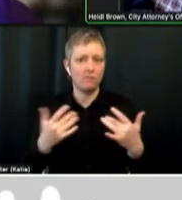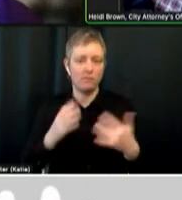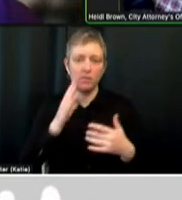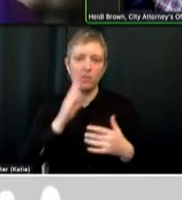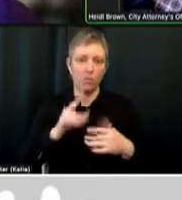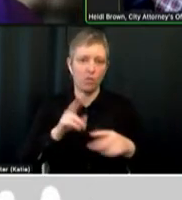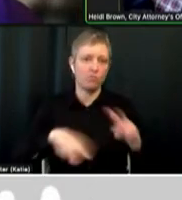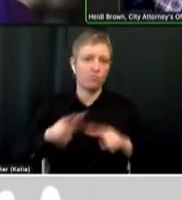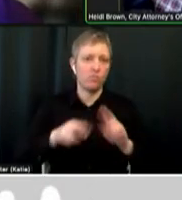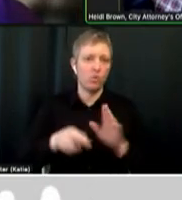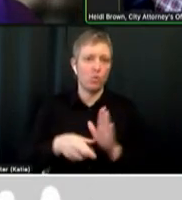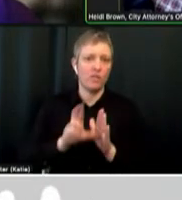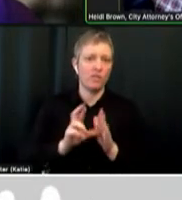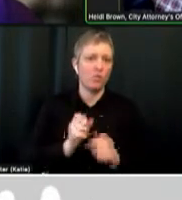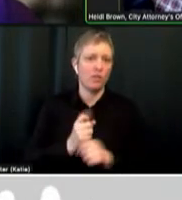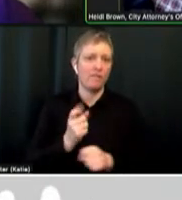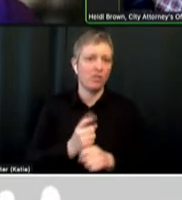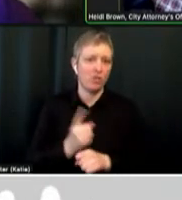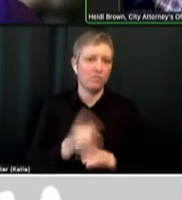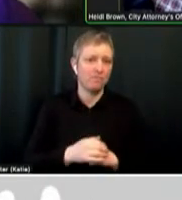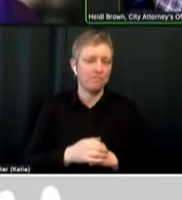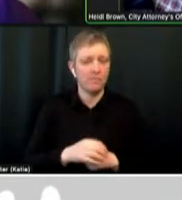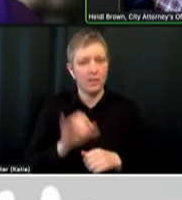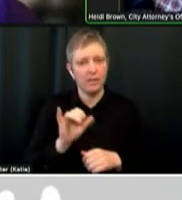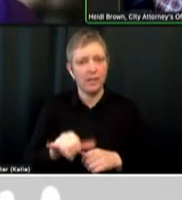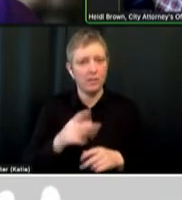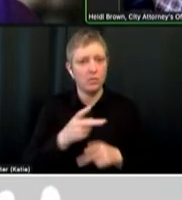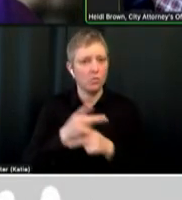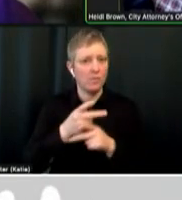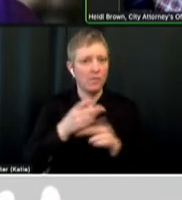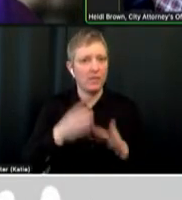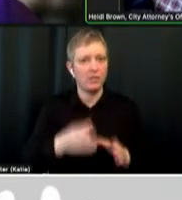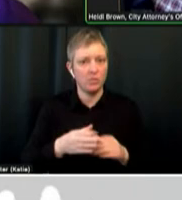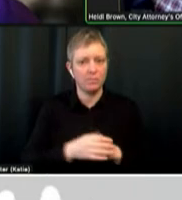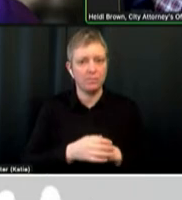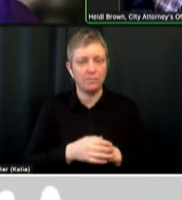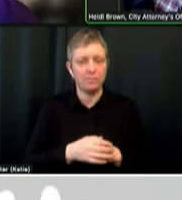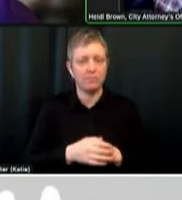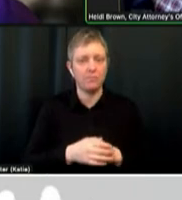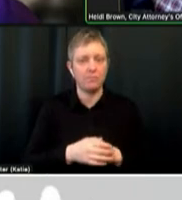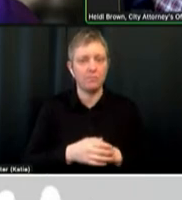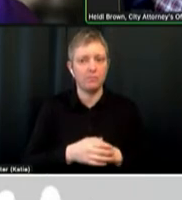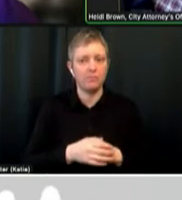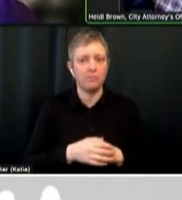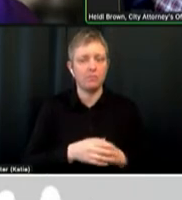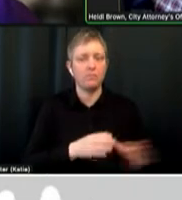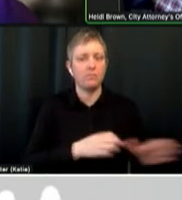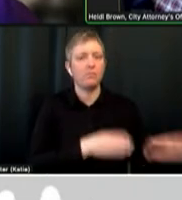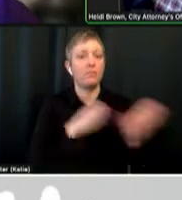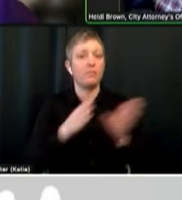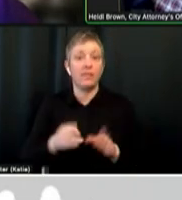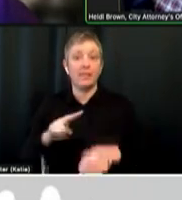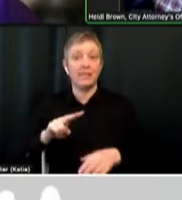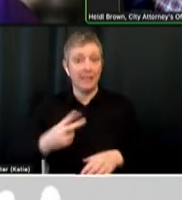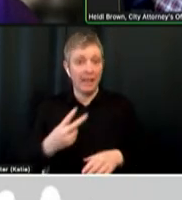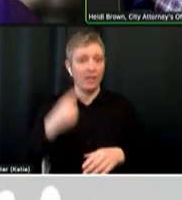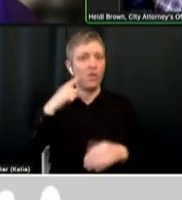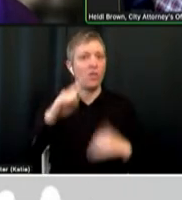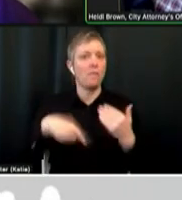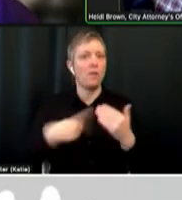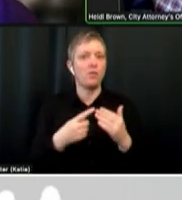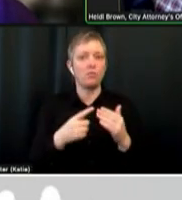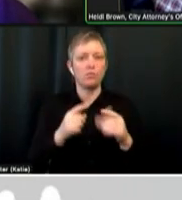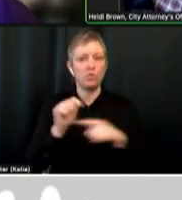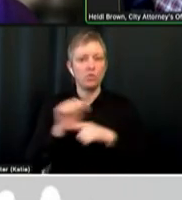the supervisor. Second, we talked about training. And for training purposes, body camera footage can